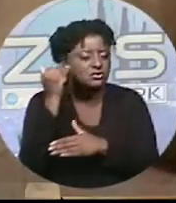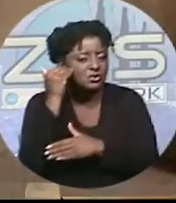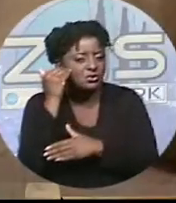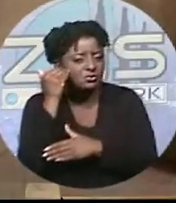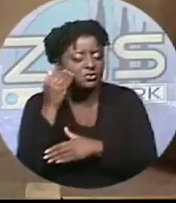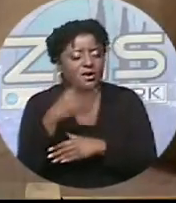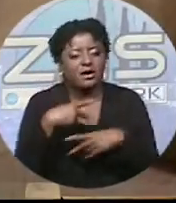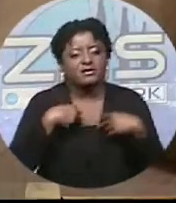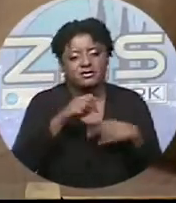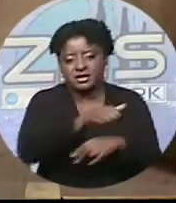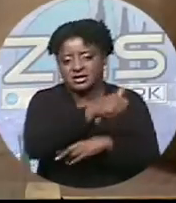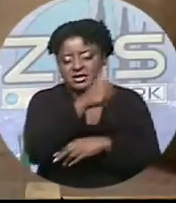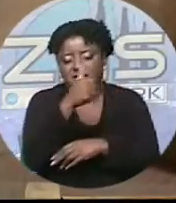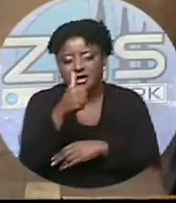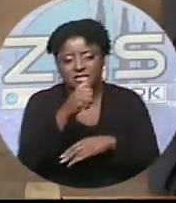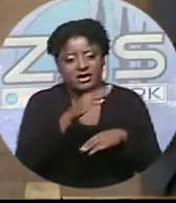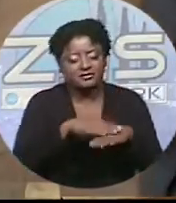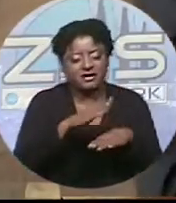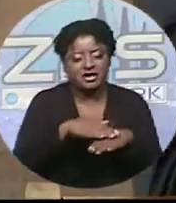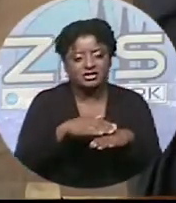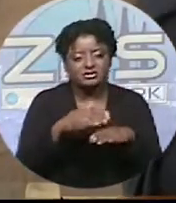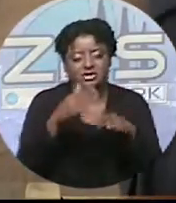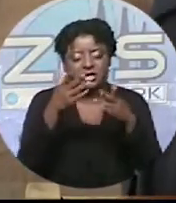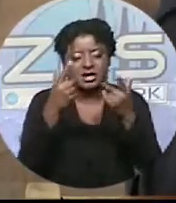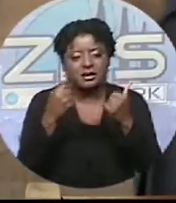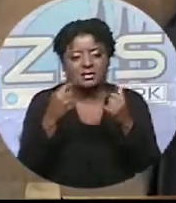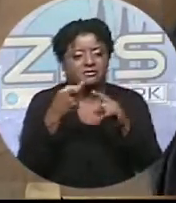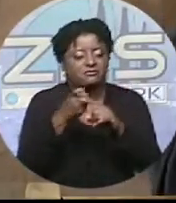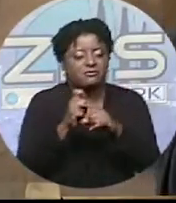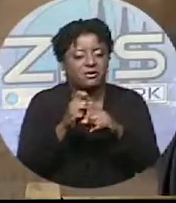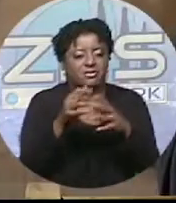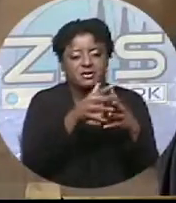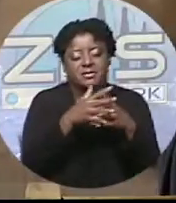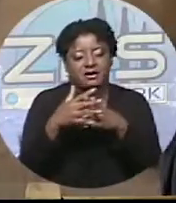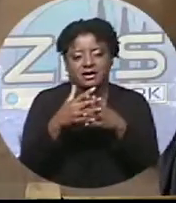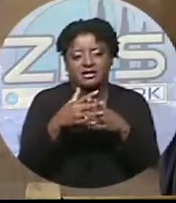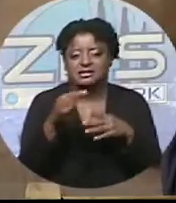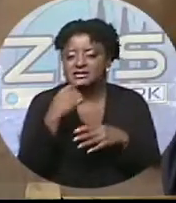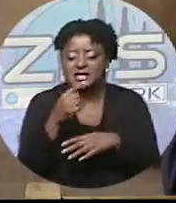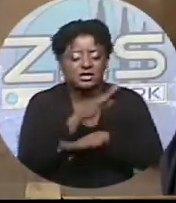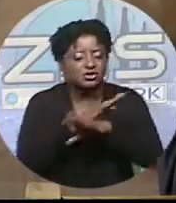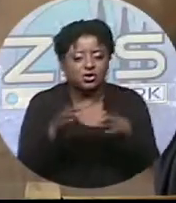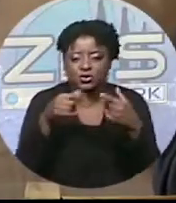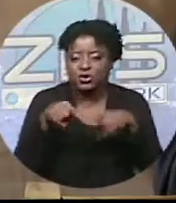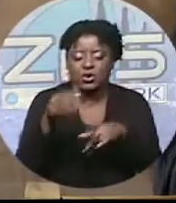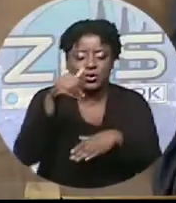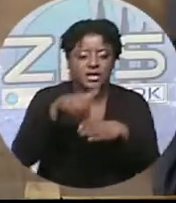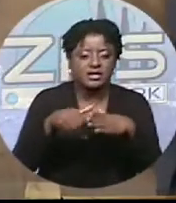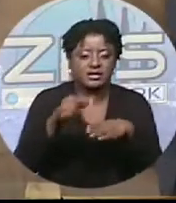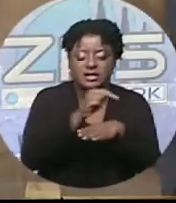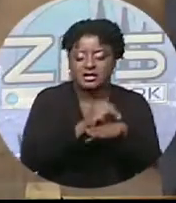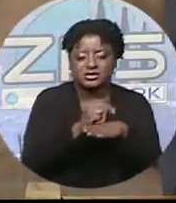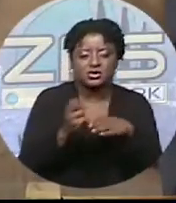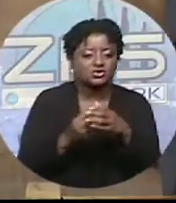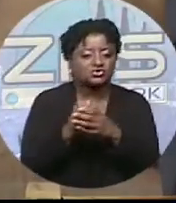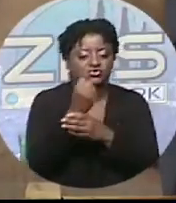another advisory coming from the American, say, don't go in the Nassau straw